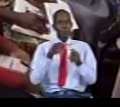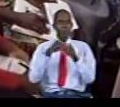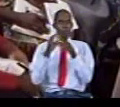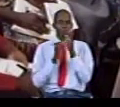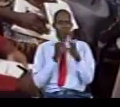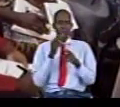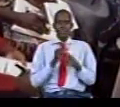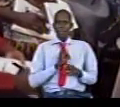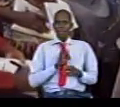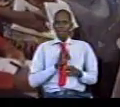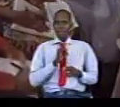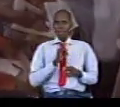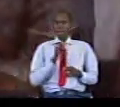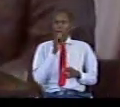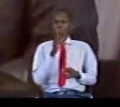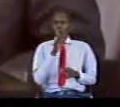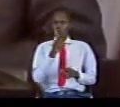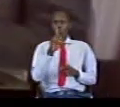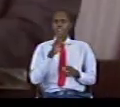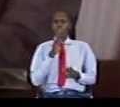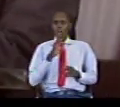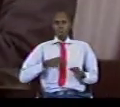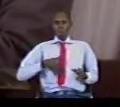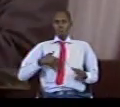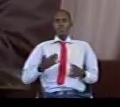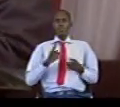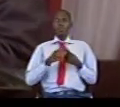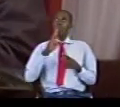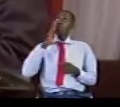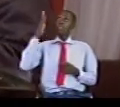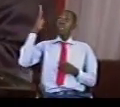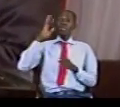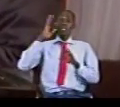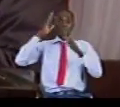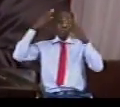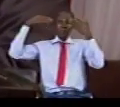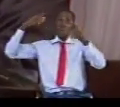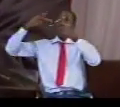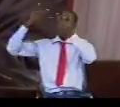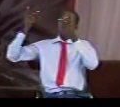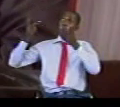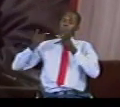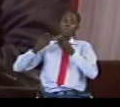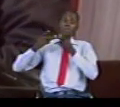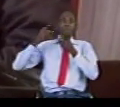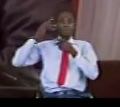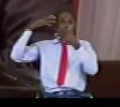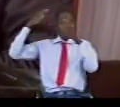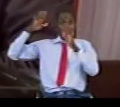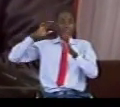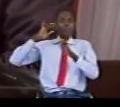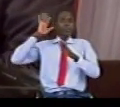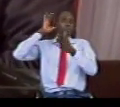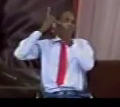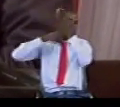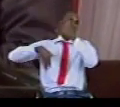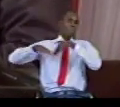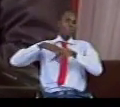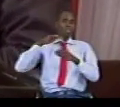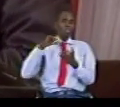there. And if I go and prepare a place for you, I will come again. I will come again. Look at this. And receive